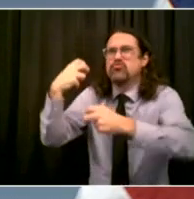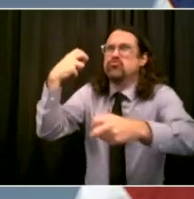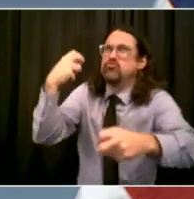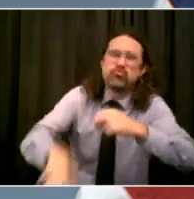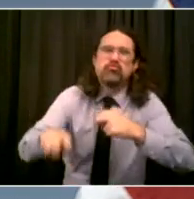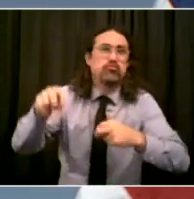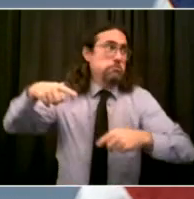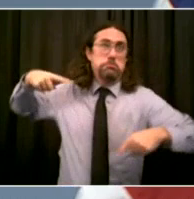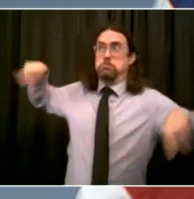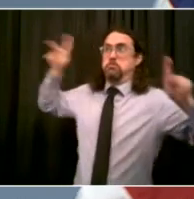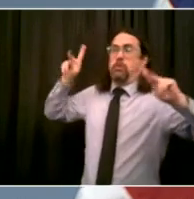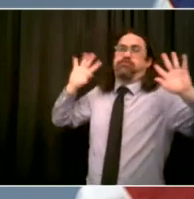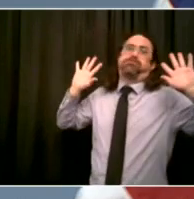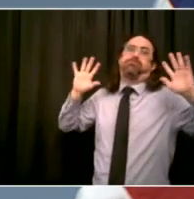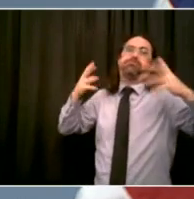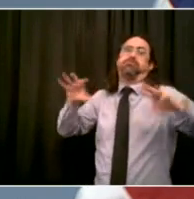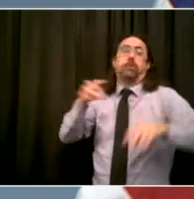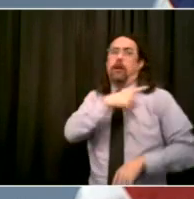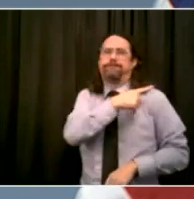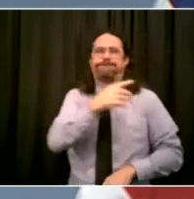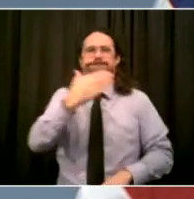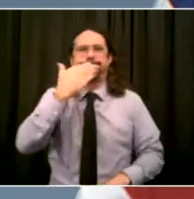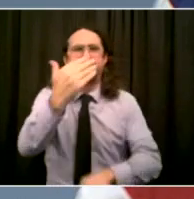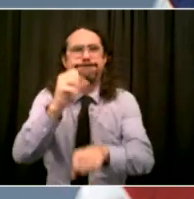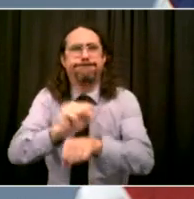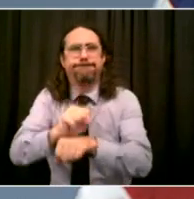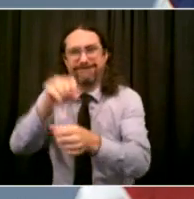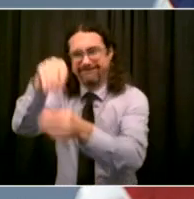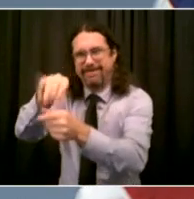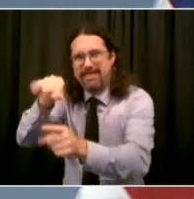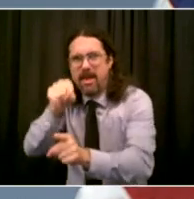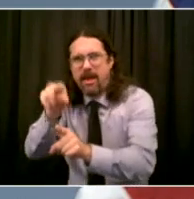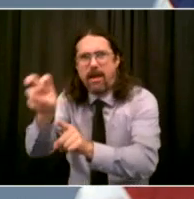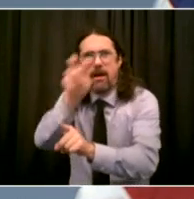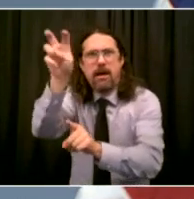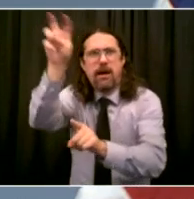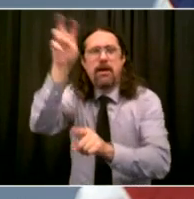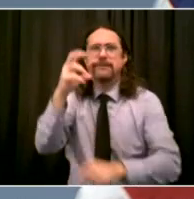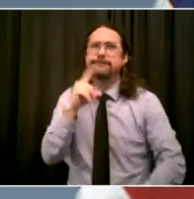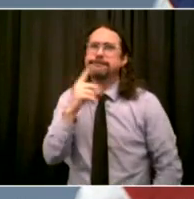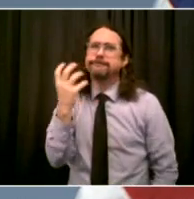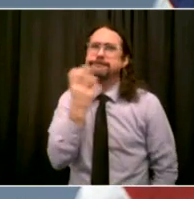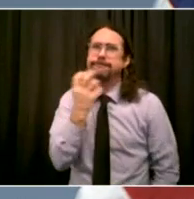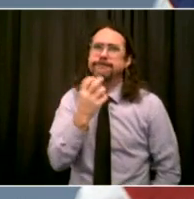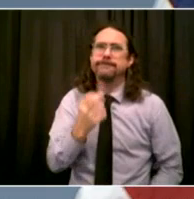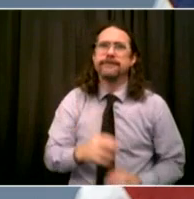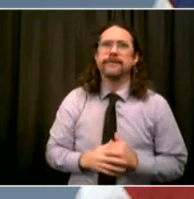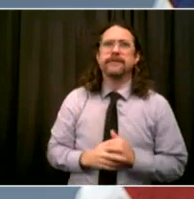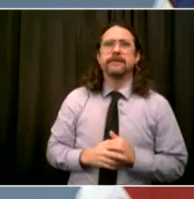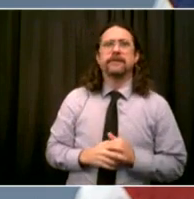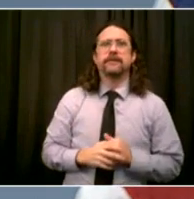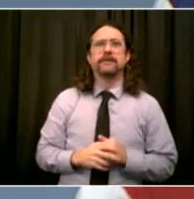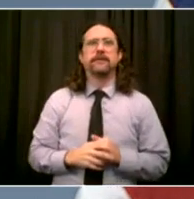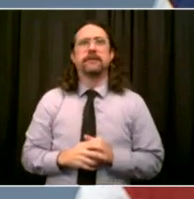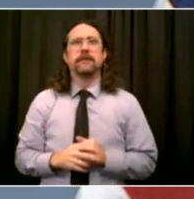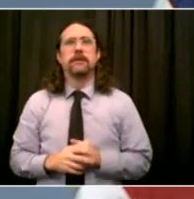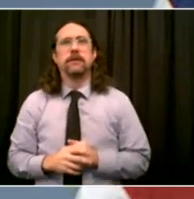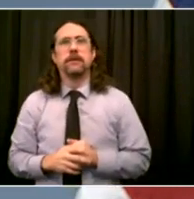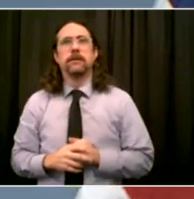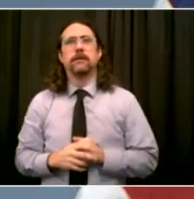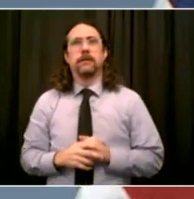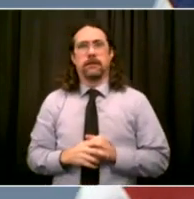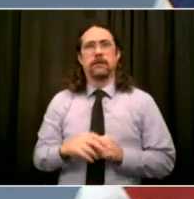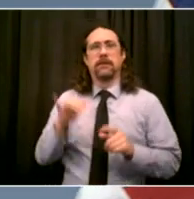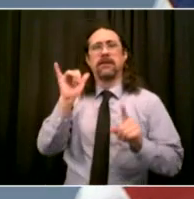precinct. Juanita has done the same. She's, if anything, moved towards the more challenging